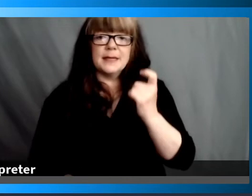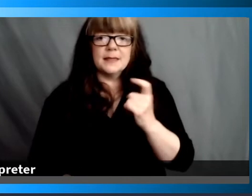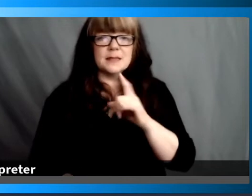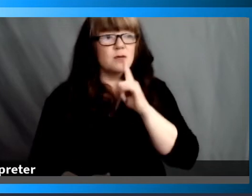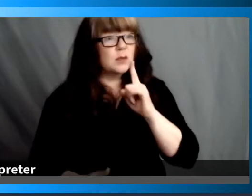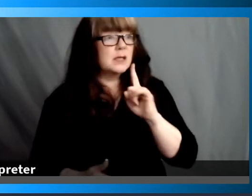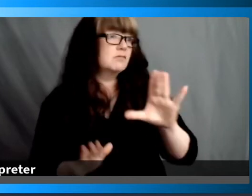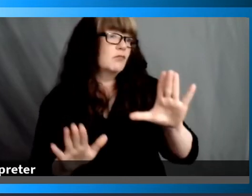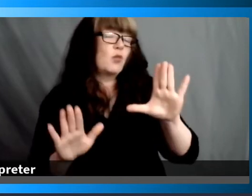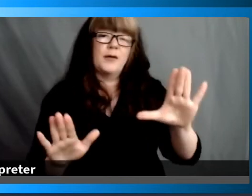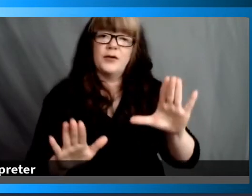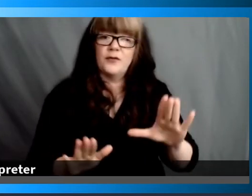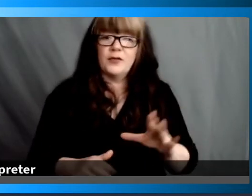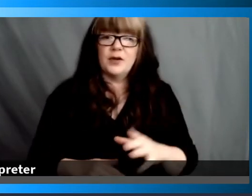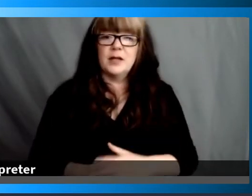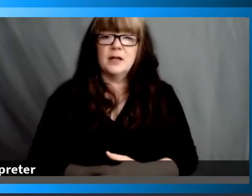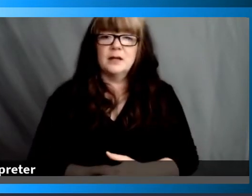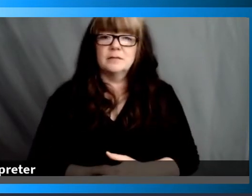so wonderful. And